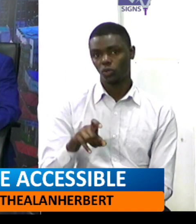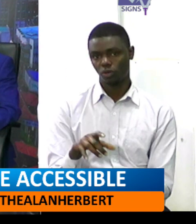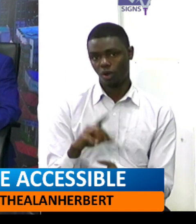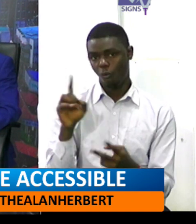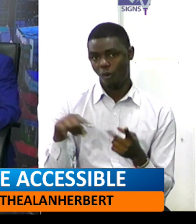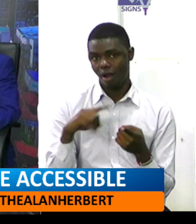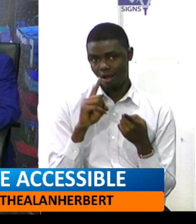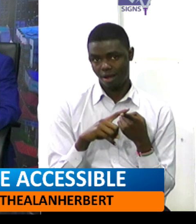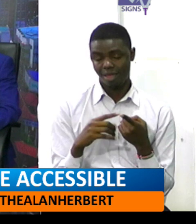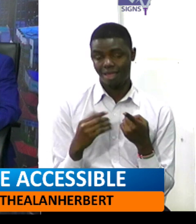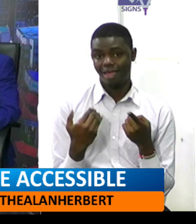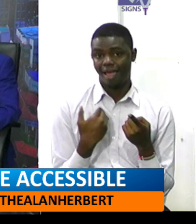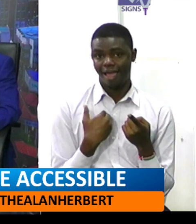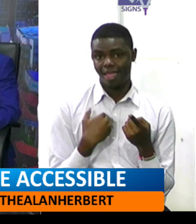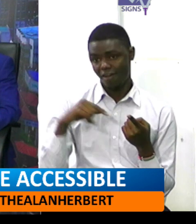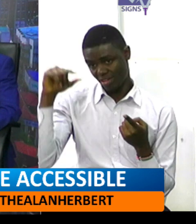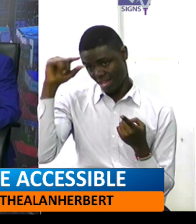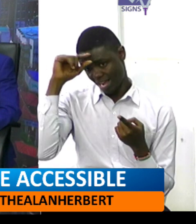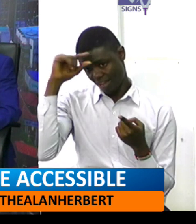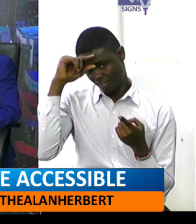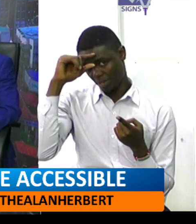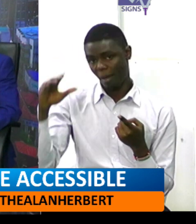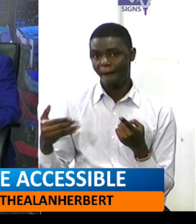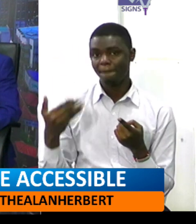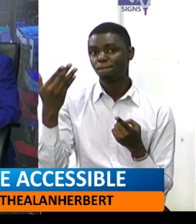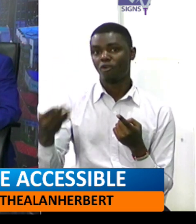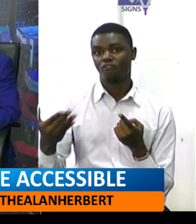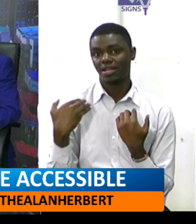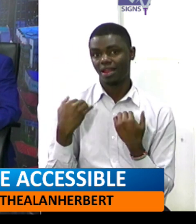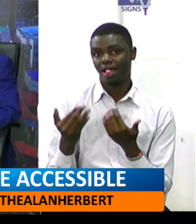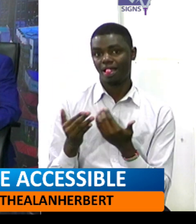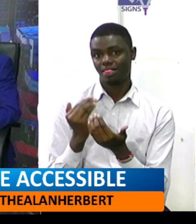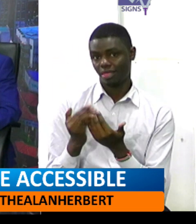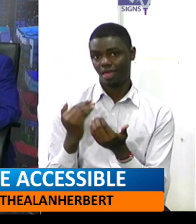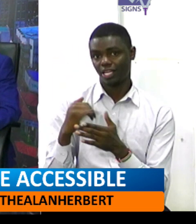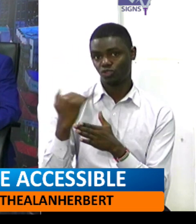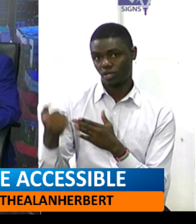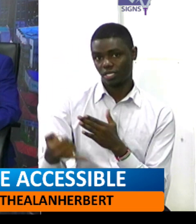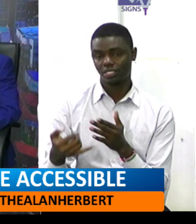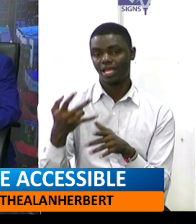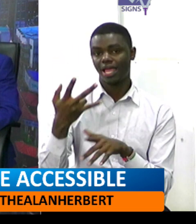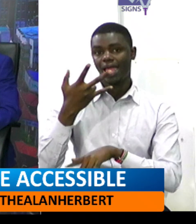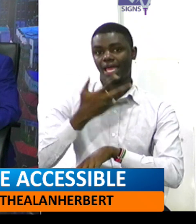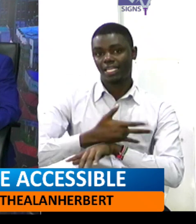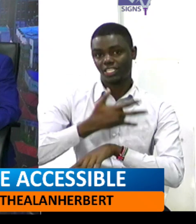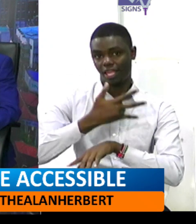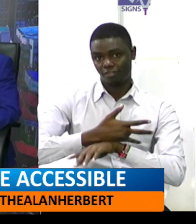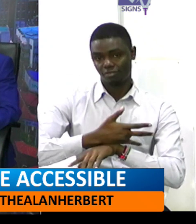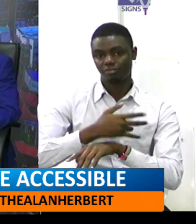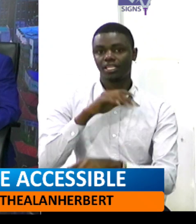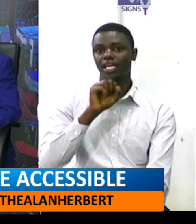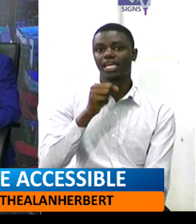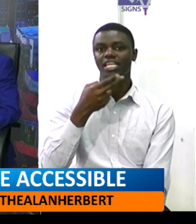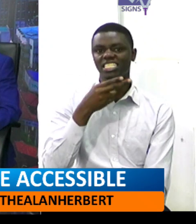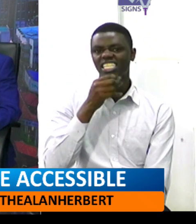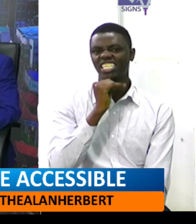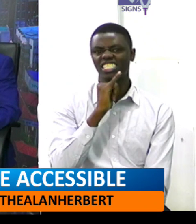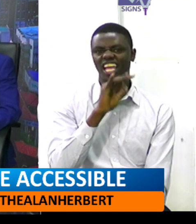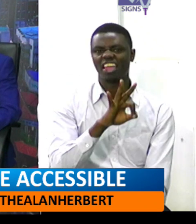One, I have government provided health care insurance, that is HIF, SHIF,